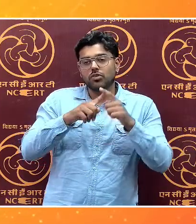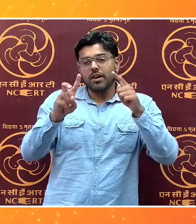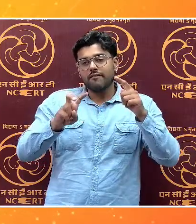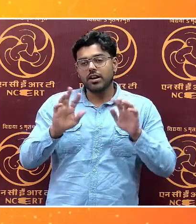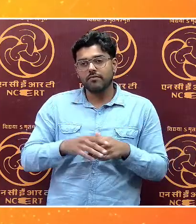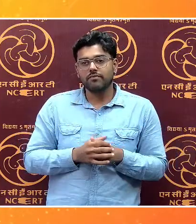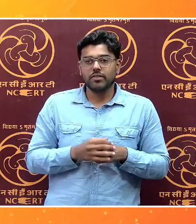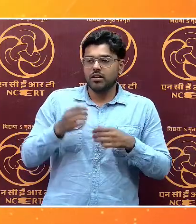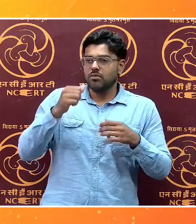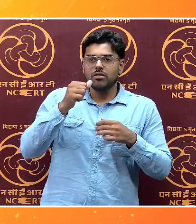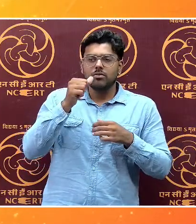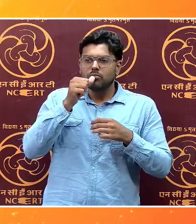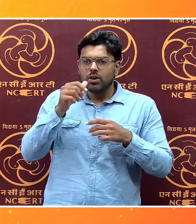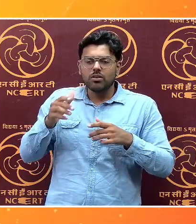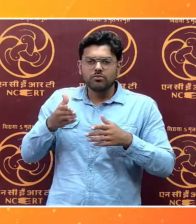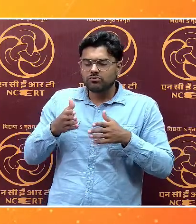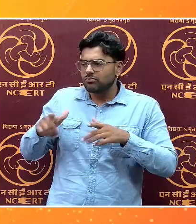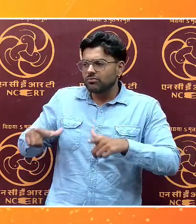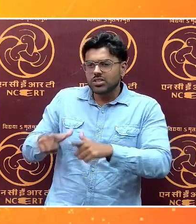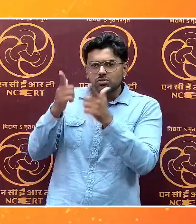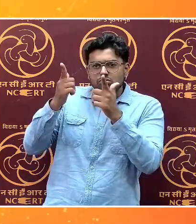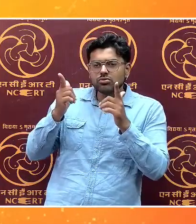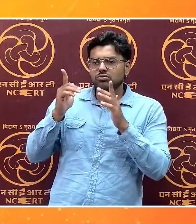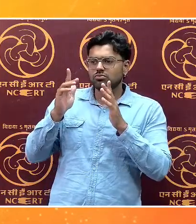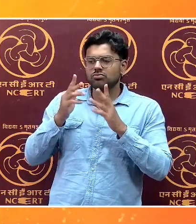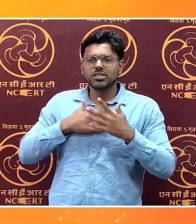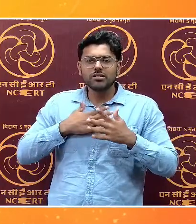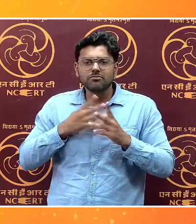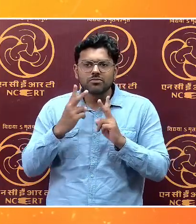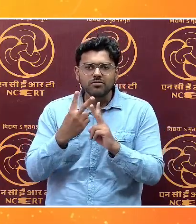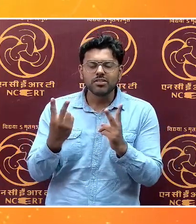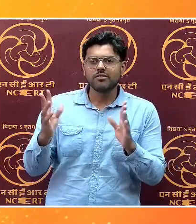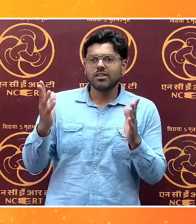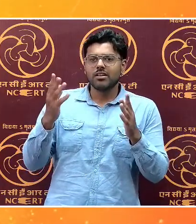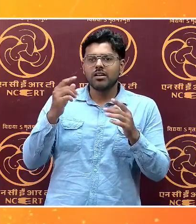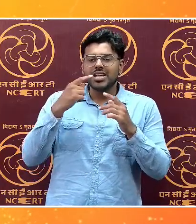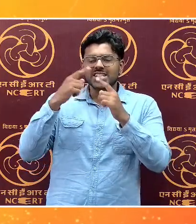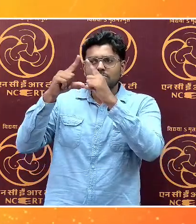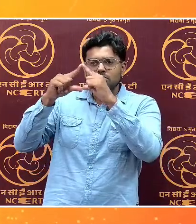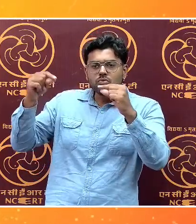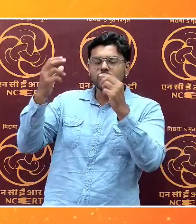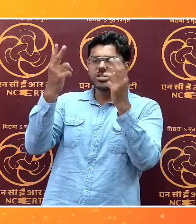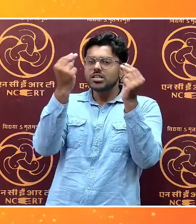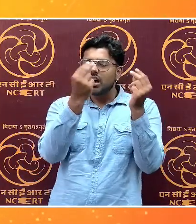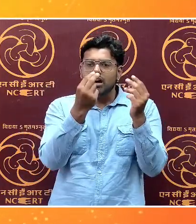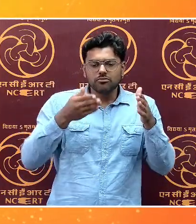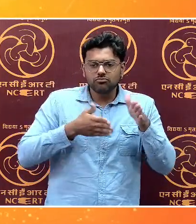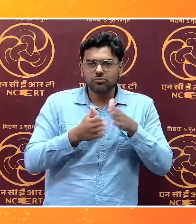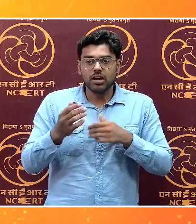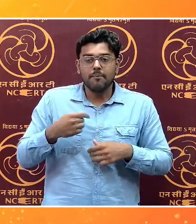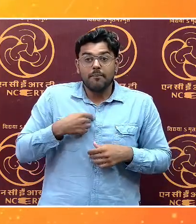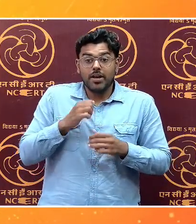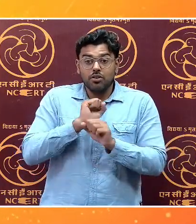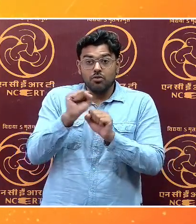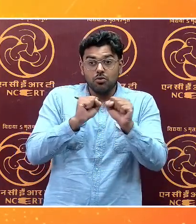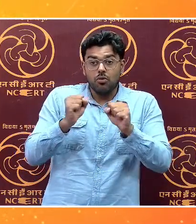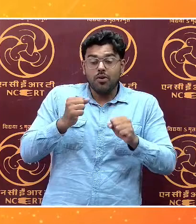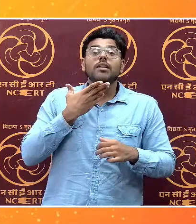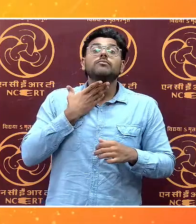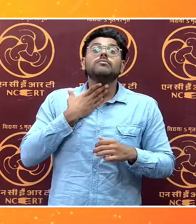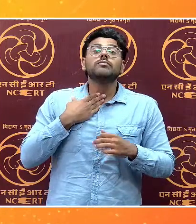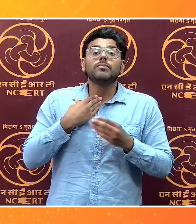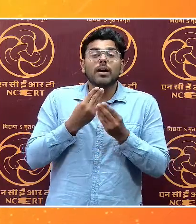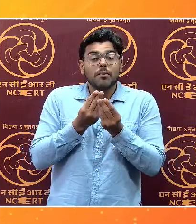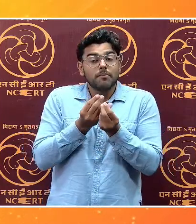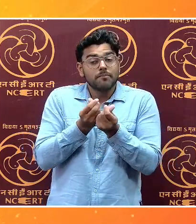and forests, under moon and star. I quench your thirst and help plants grow.